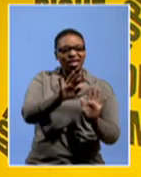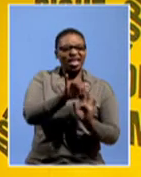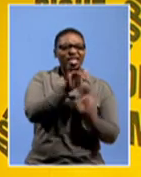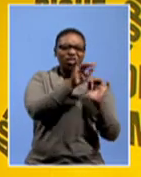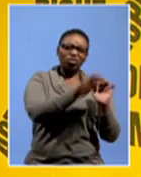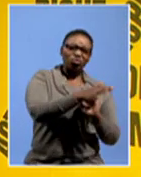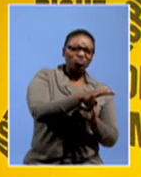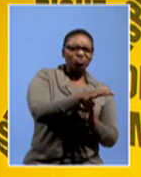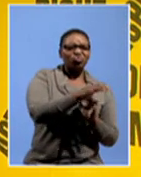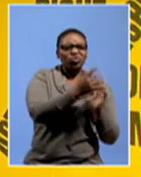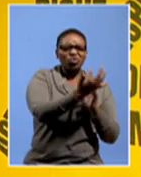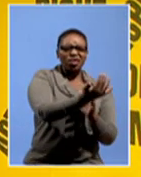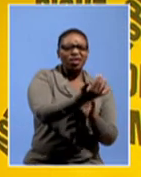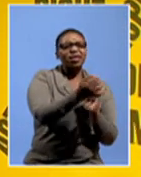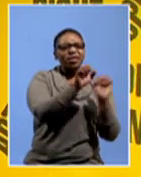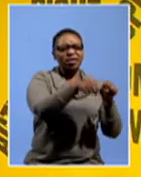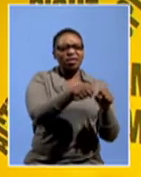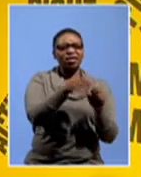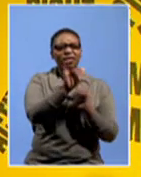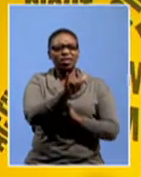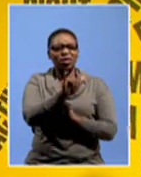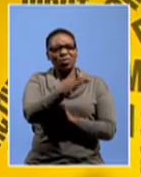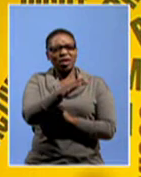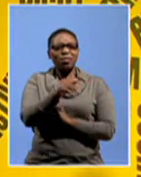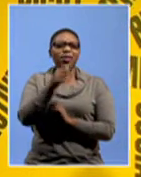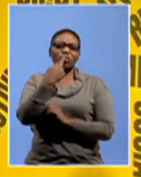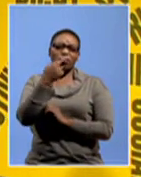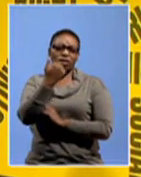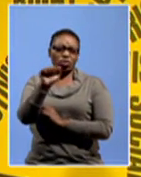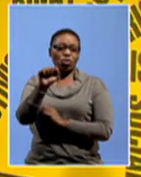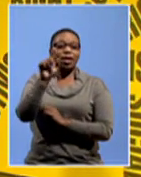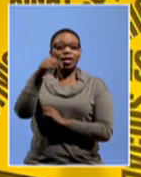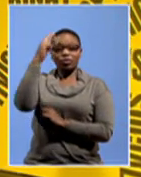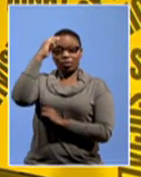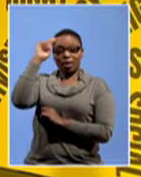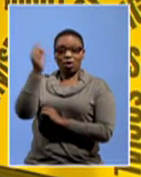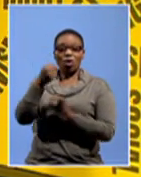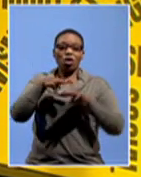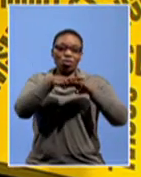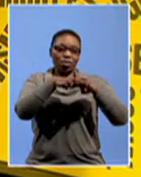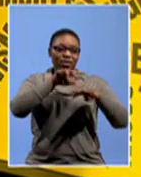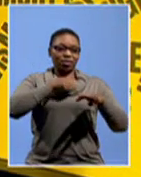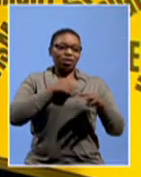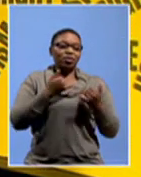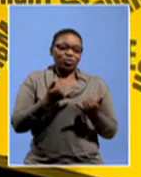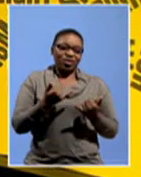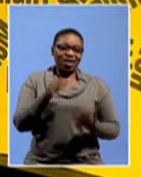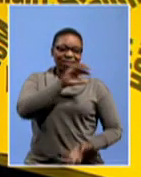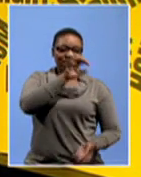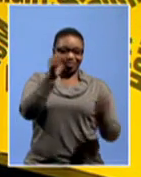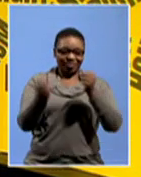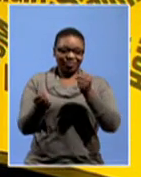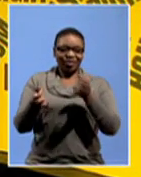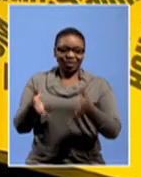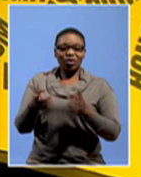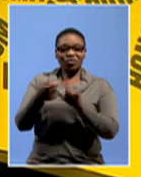yellow, maybe; red, for no. And of course, remember to view all our profiles on our website. But that's where we're going to leave it today.